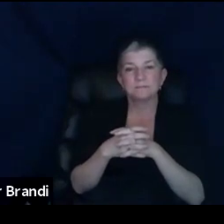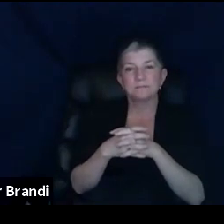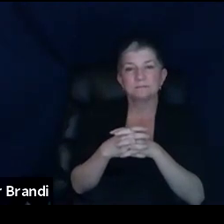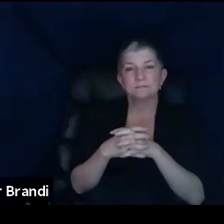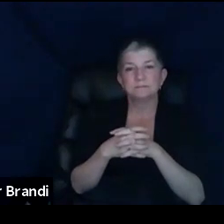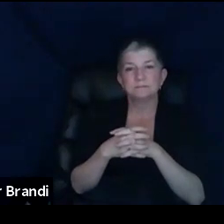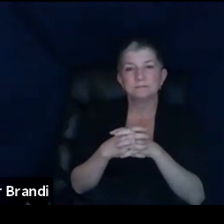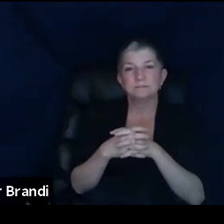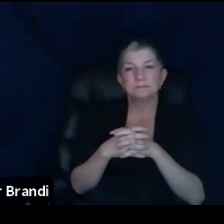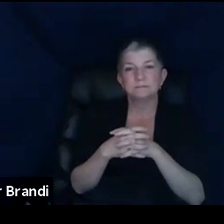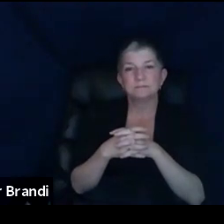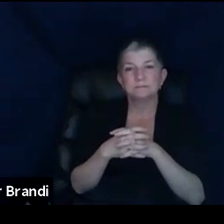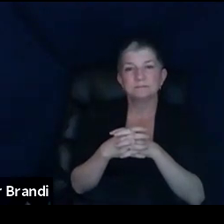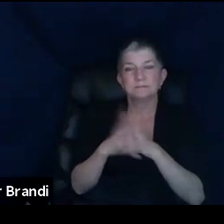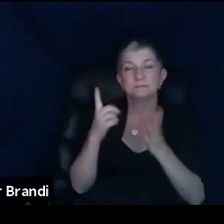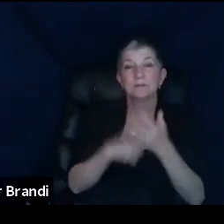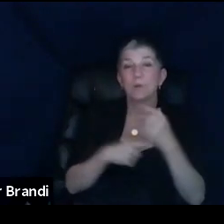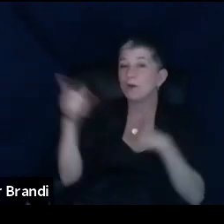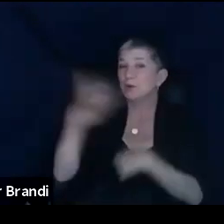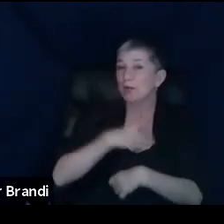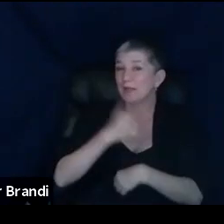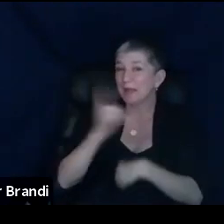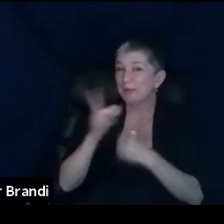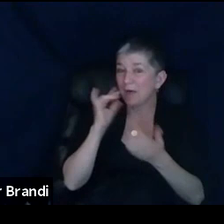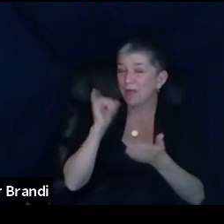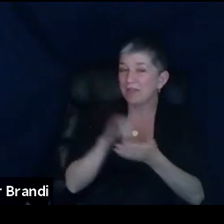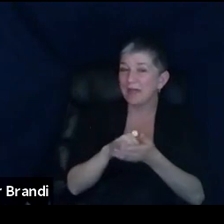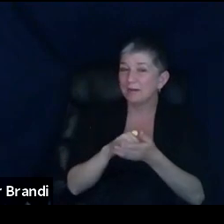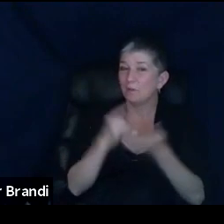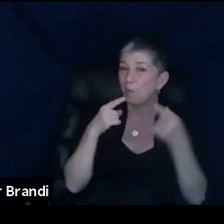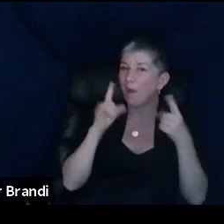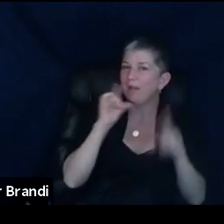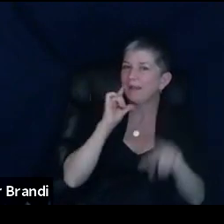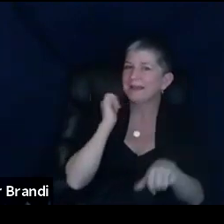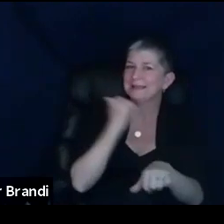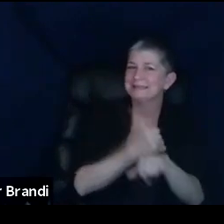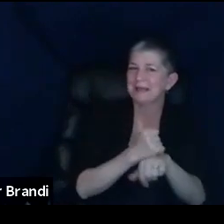What do you like about the neon wand? While I get this set up,